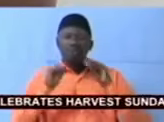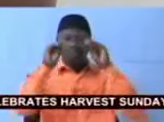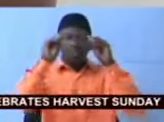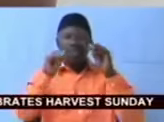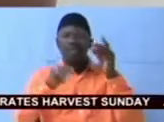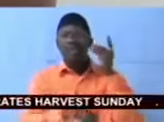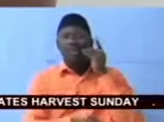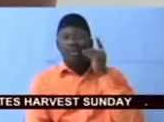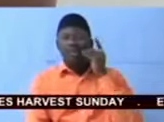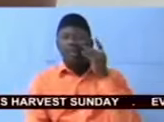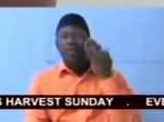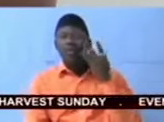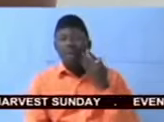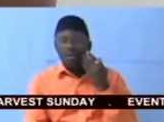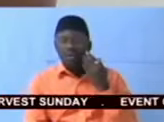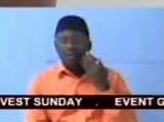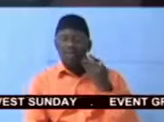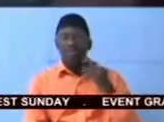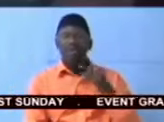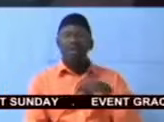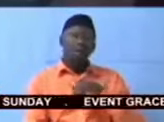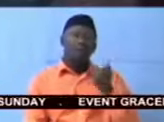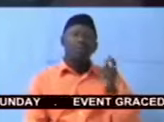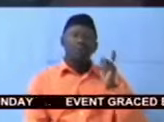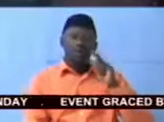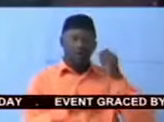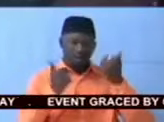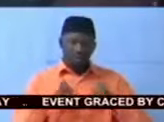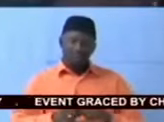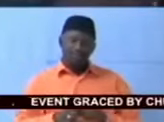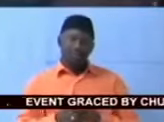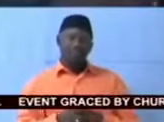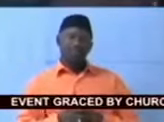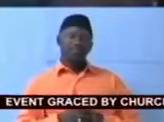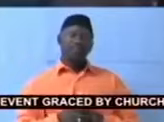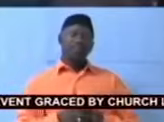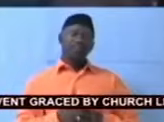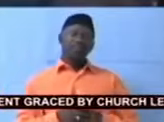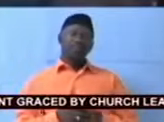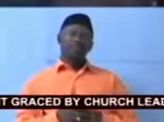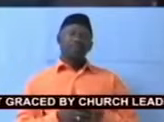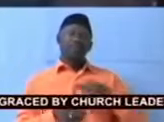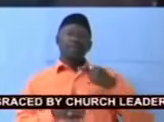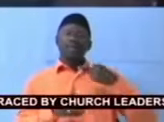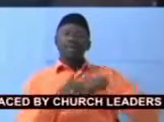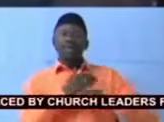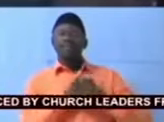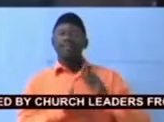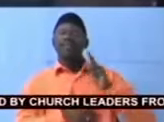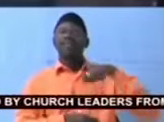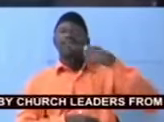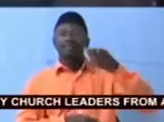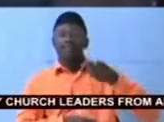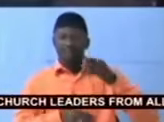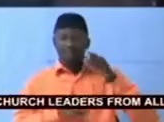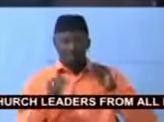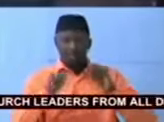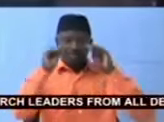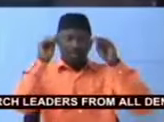pour layo bi lu xew. In the next adjourned date, ci benen bes bi nga xamné ci lañ ko toxalon. I had